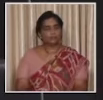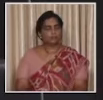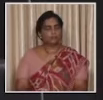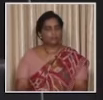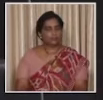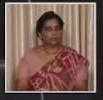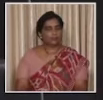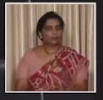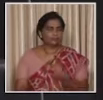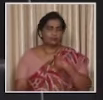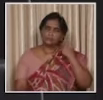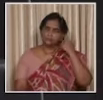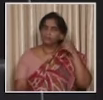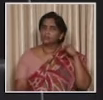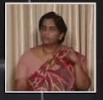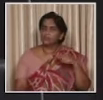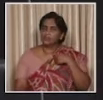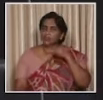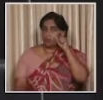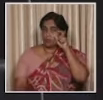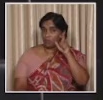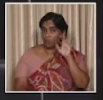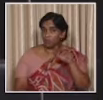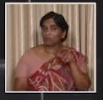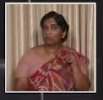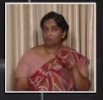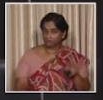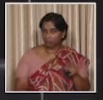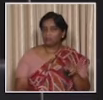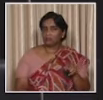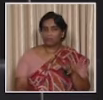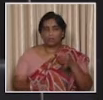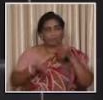we'll have to look at it, what the scientific issues, problems are about.